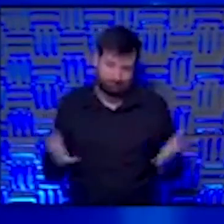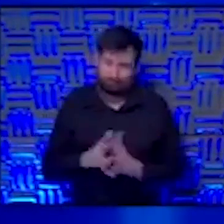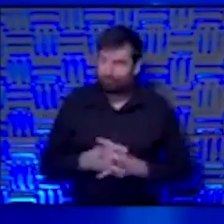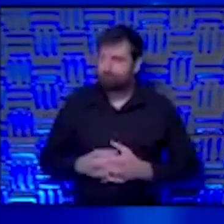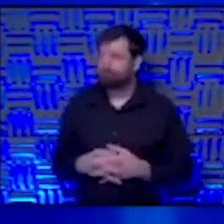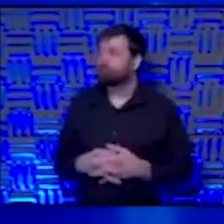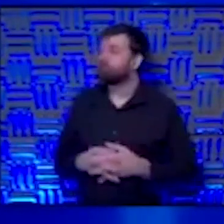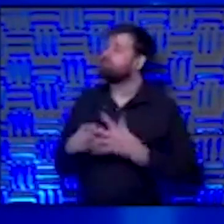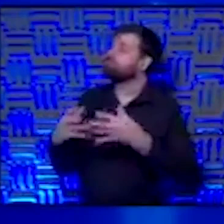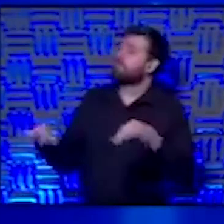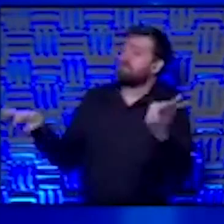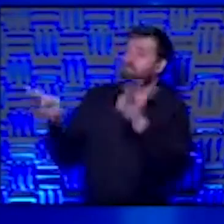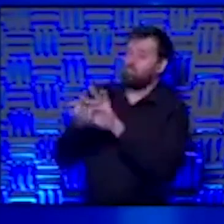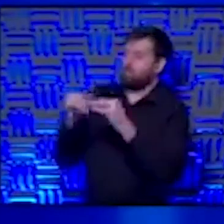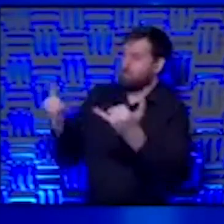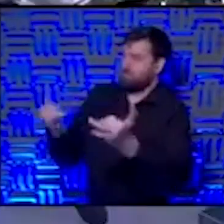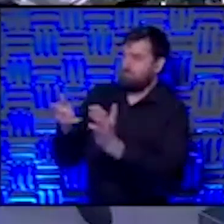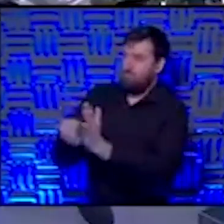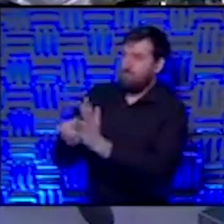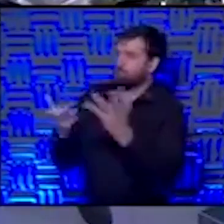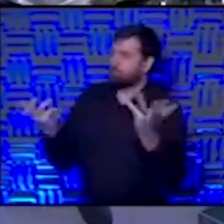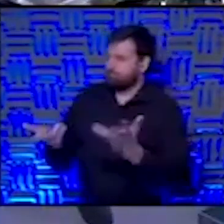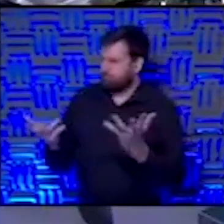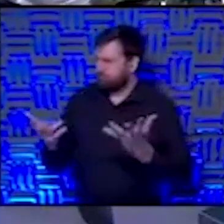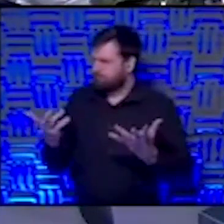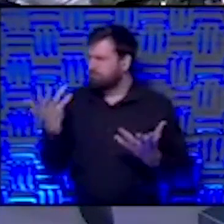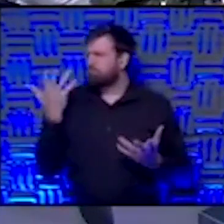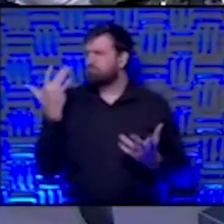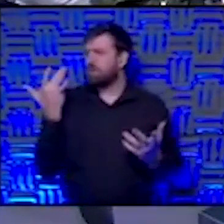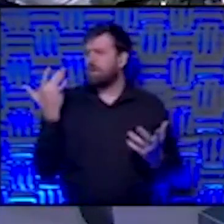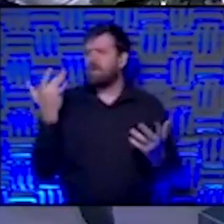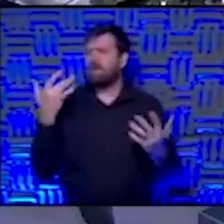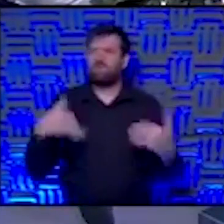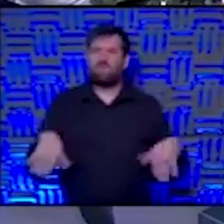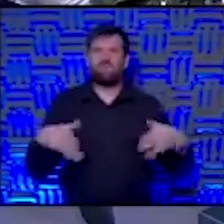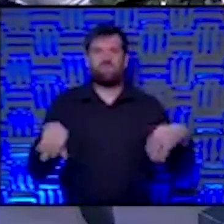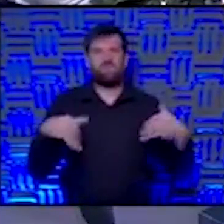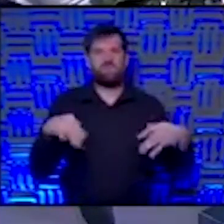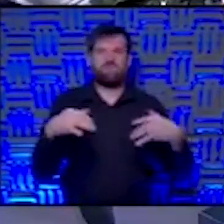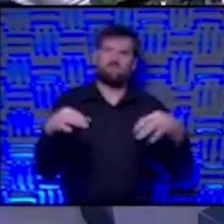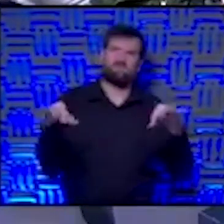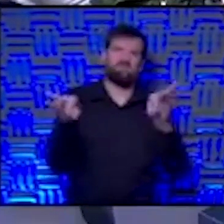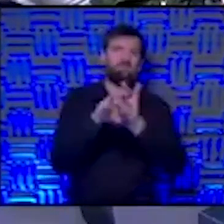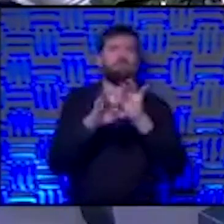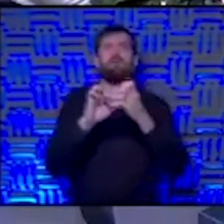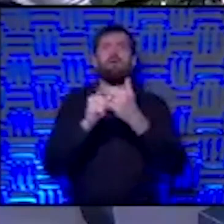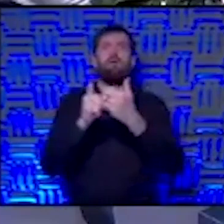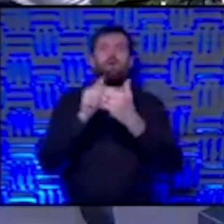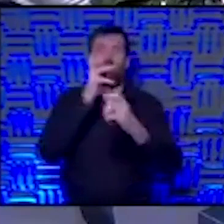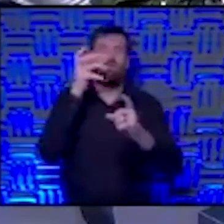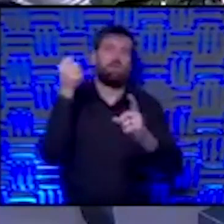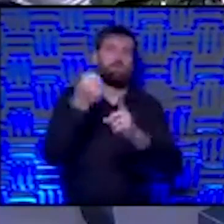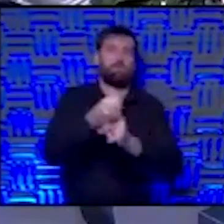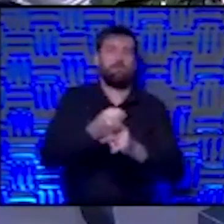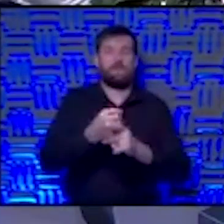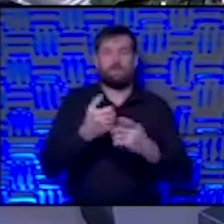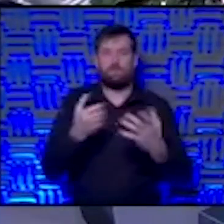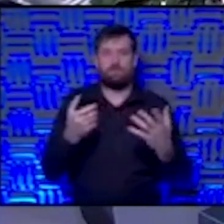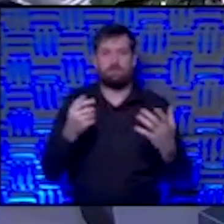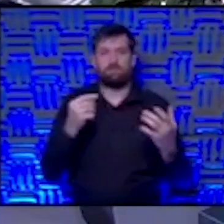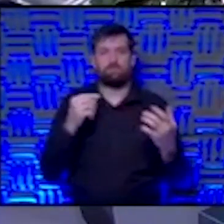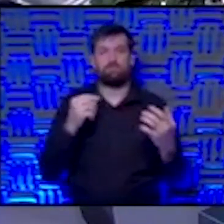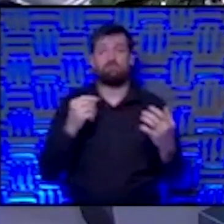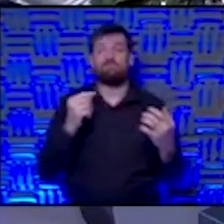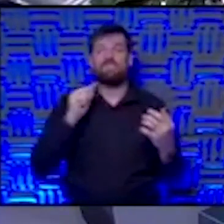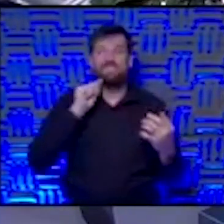the importance at this moment in time about this pandemic. Why is this especially important, and how do you think this is going to affect the severity of illness coming